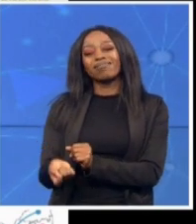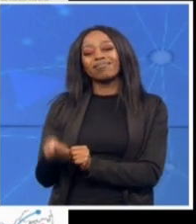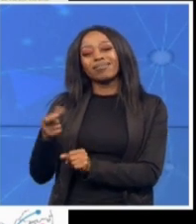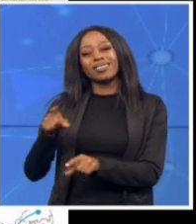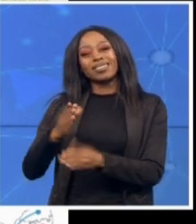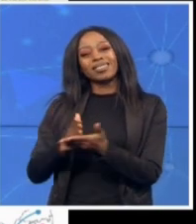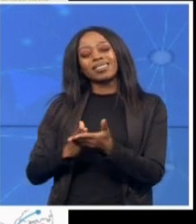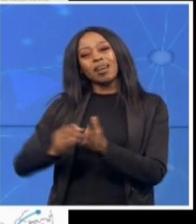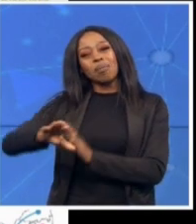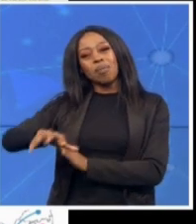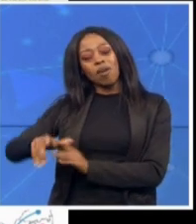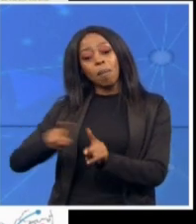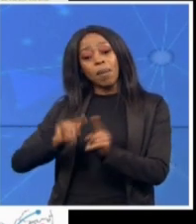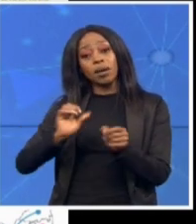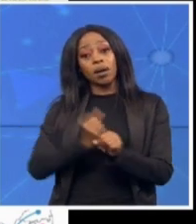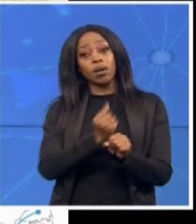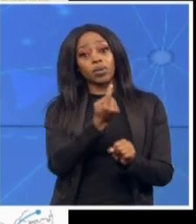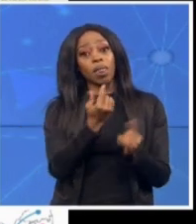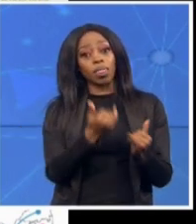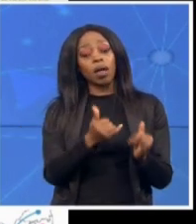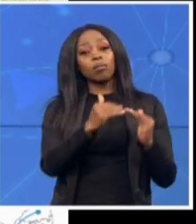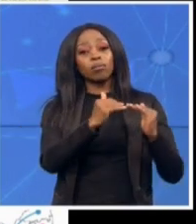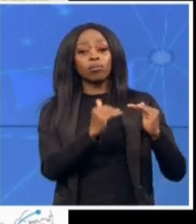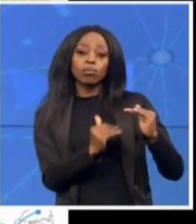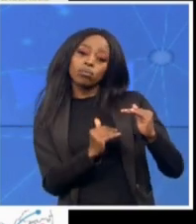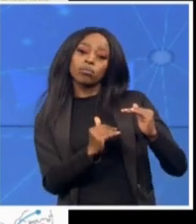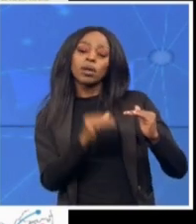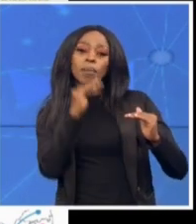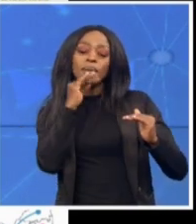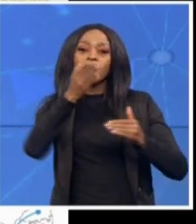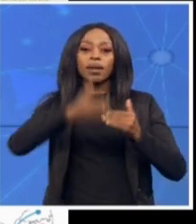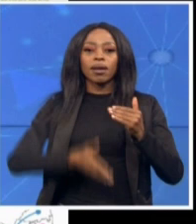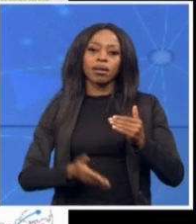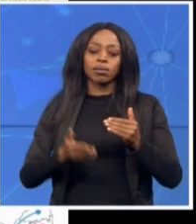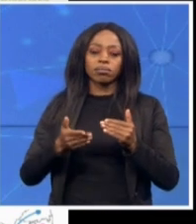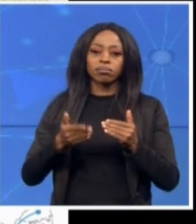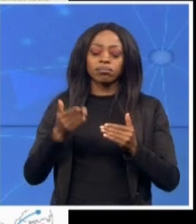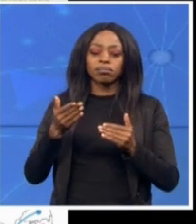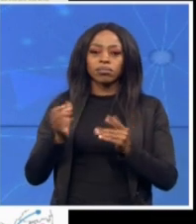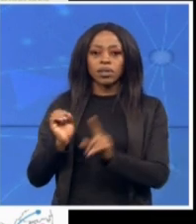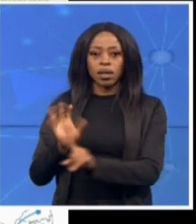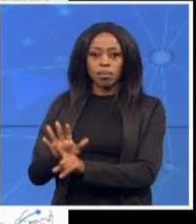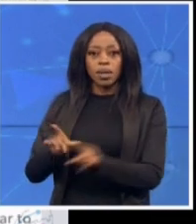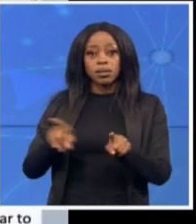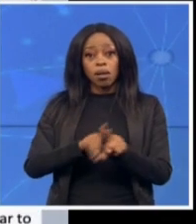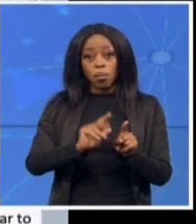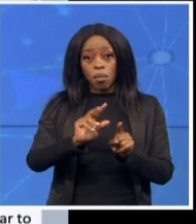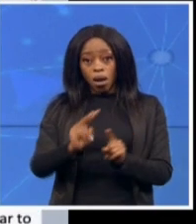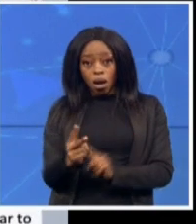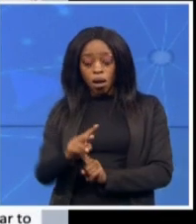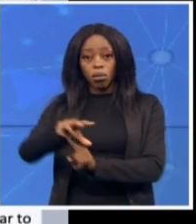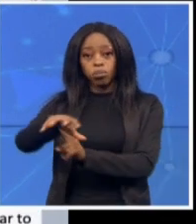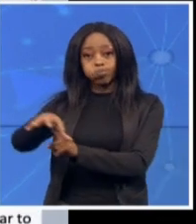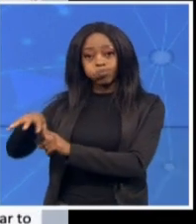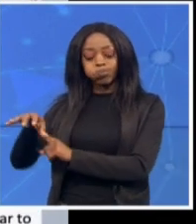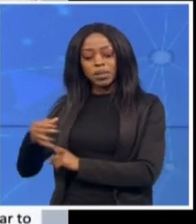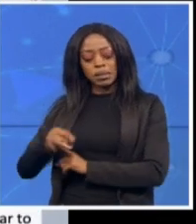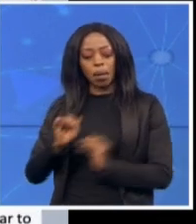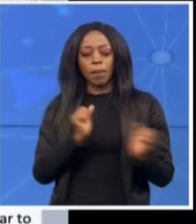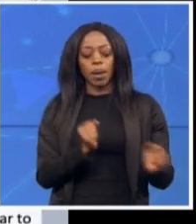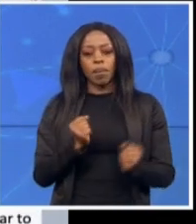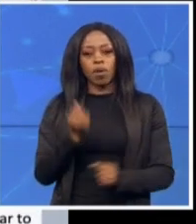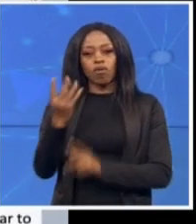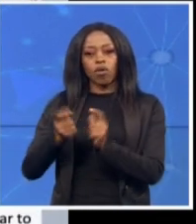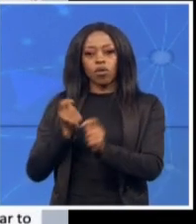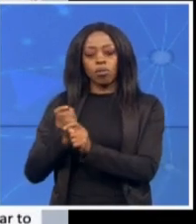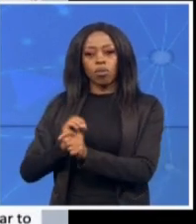their end of wave threshold, but all other provinces still remain in the fourth wave. If you look at our own